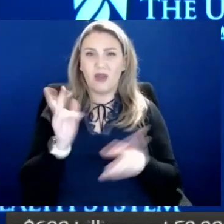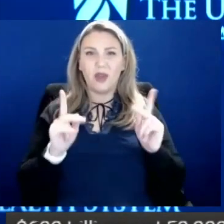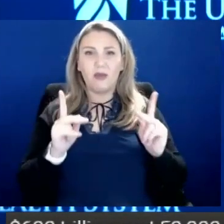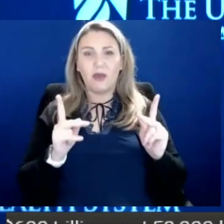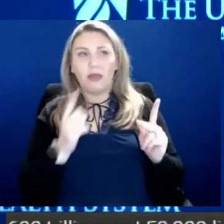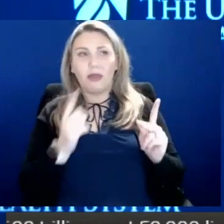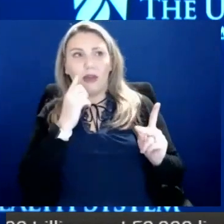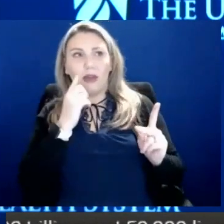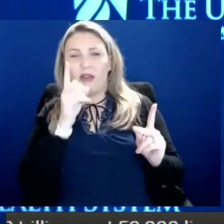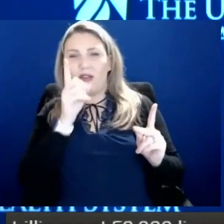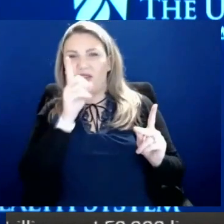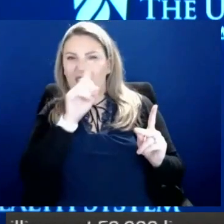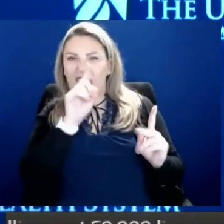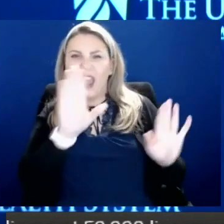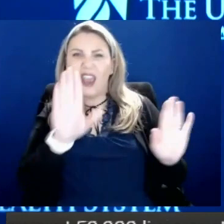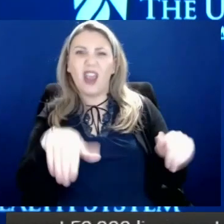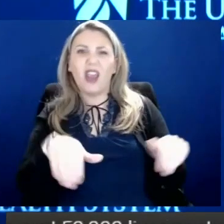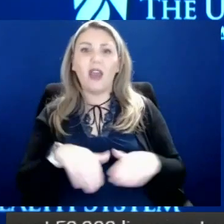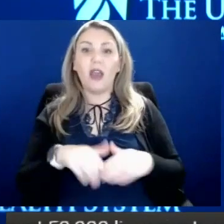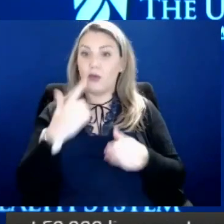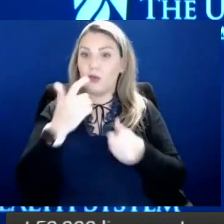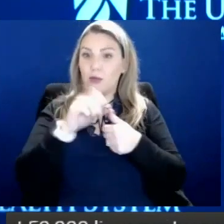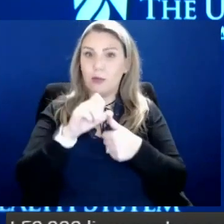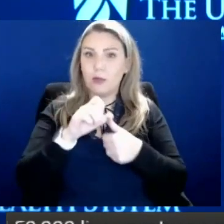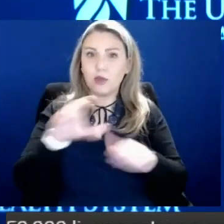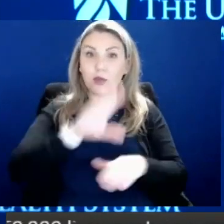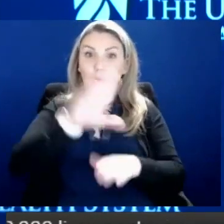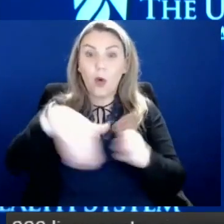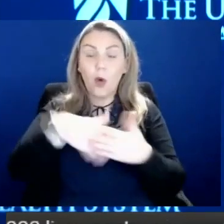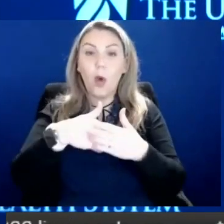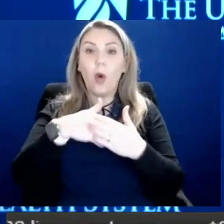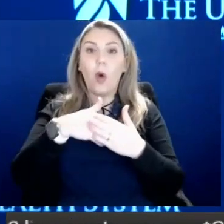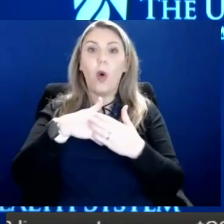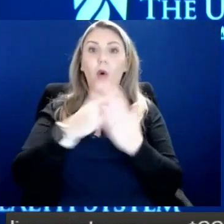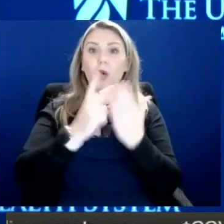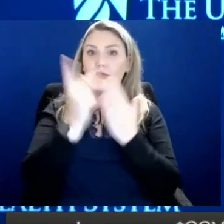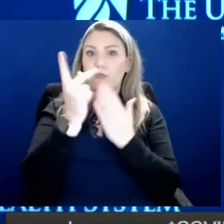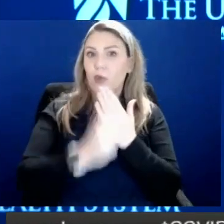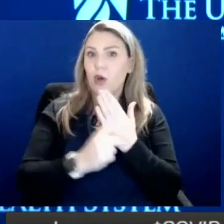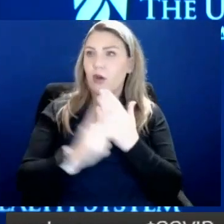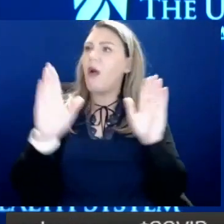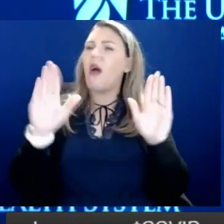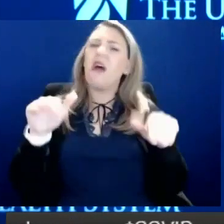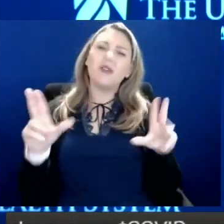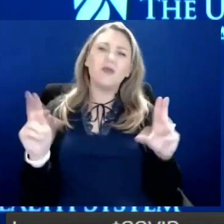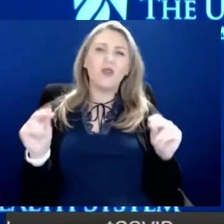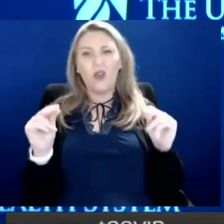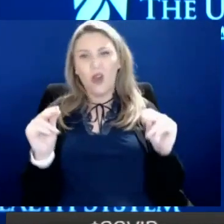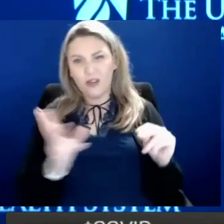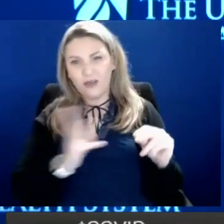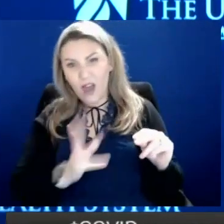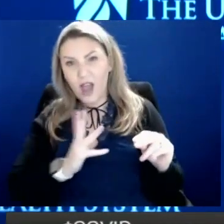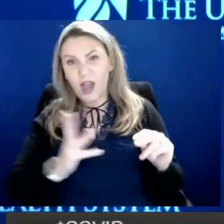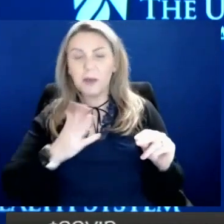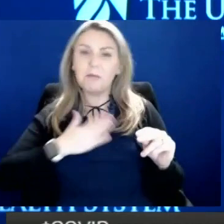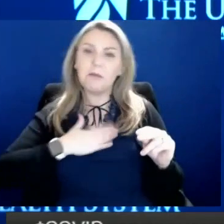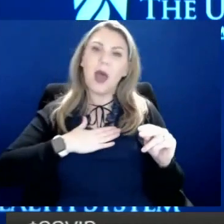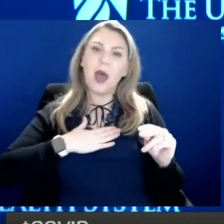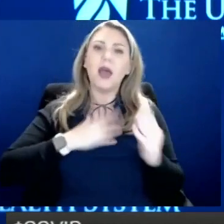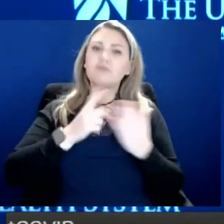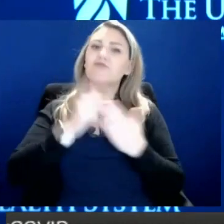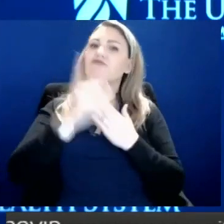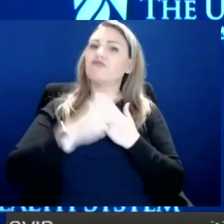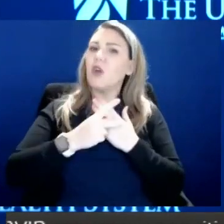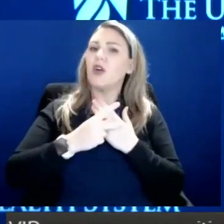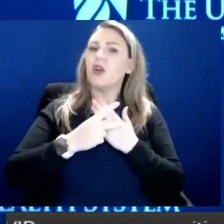I remember going on and doing an entire show. Finally, when I was back, I said, no, I can do the show that I host, the All Things Heart show, and I did